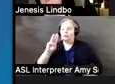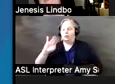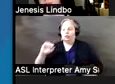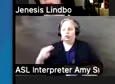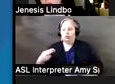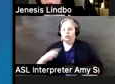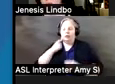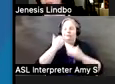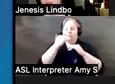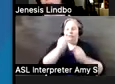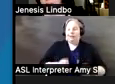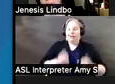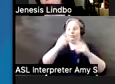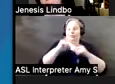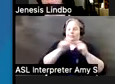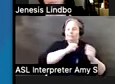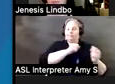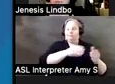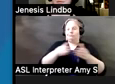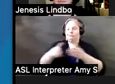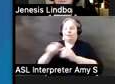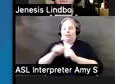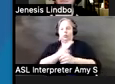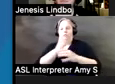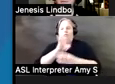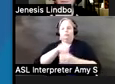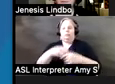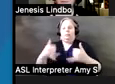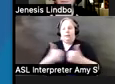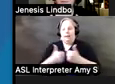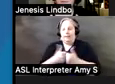many methods can be used to play the game?